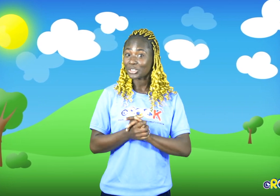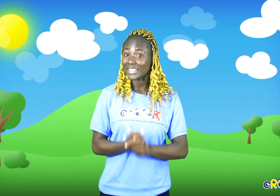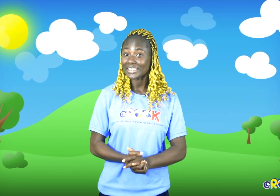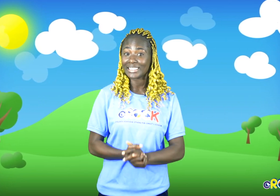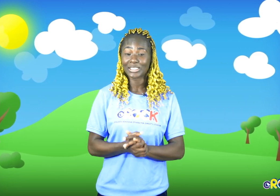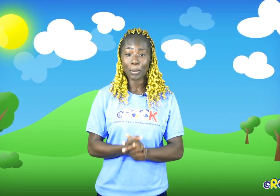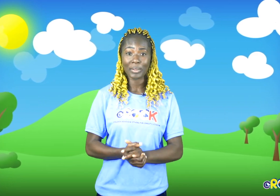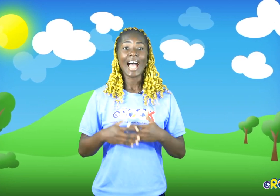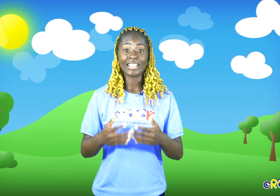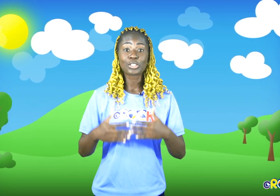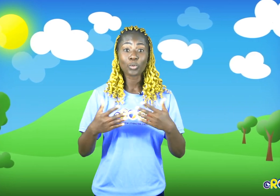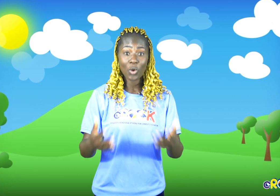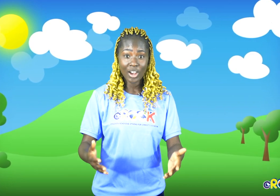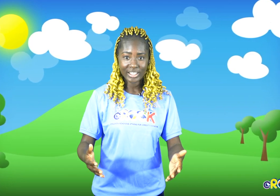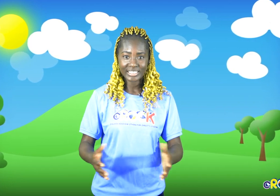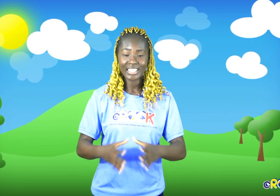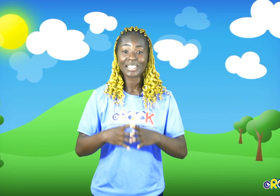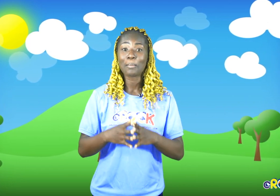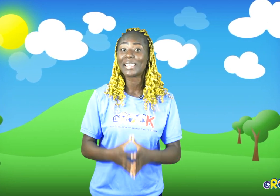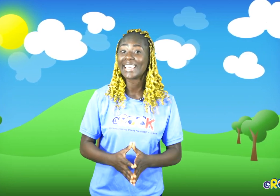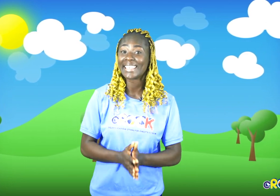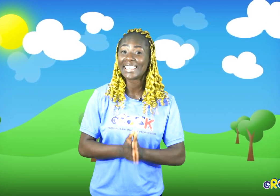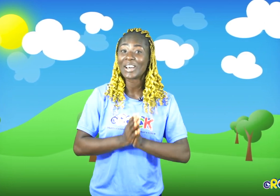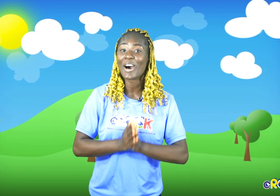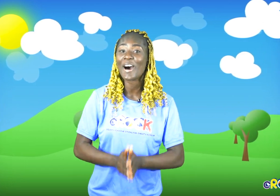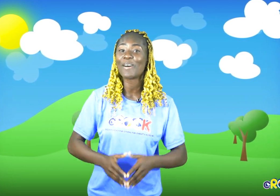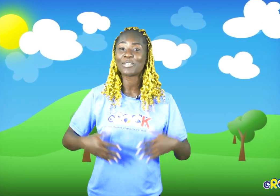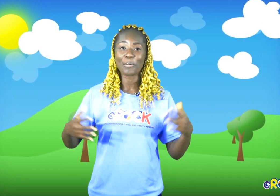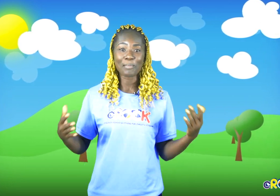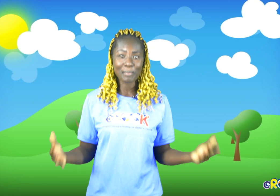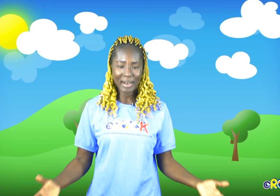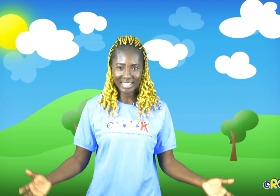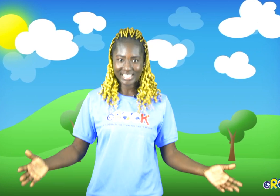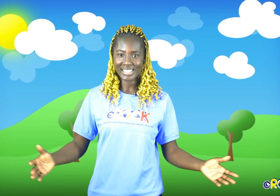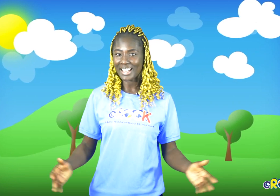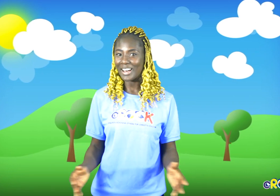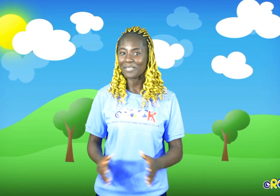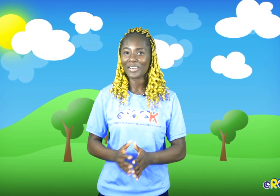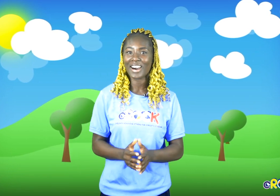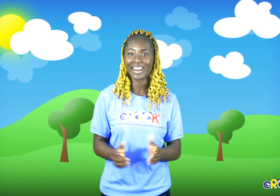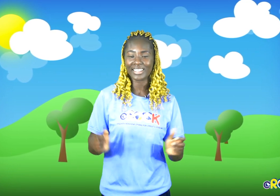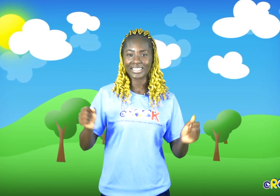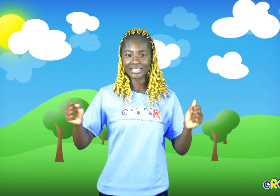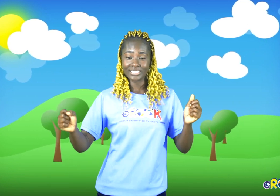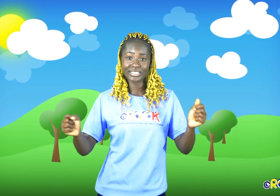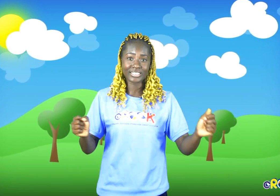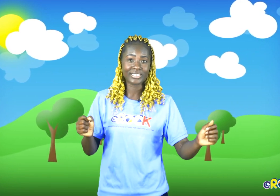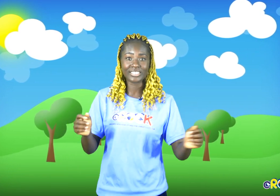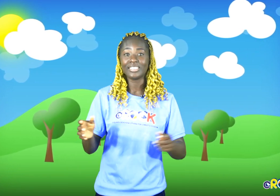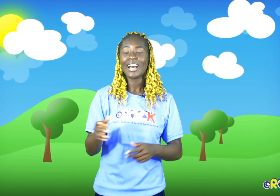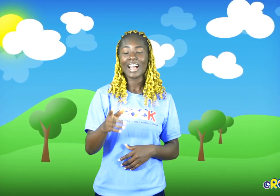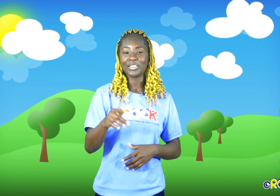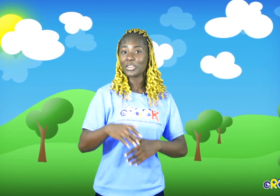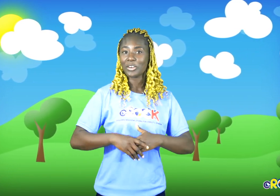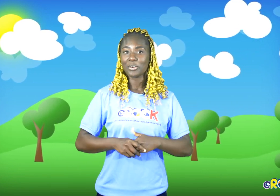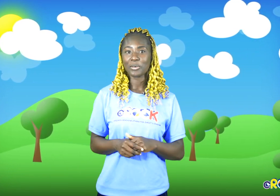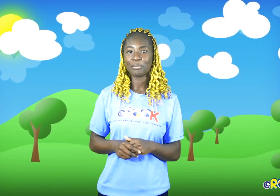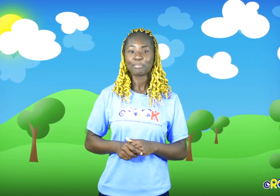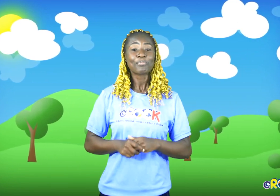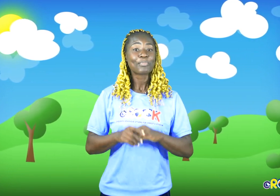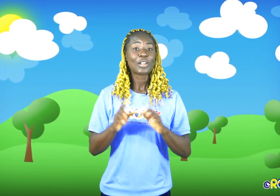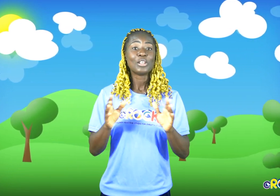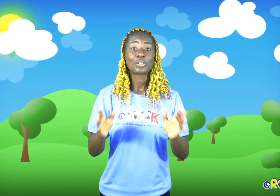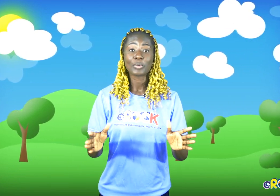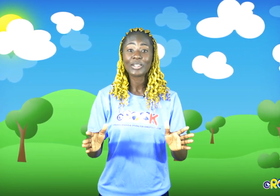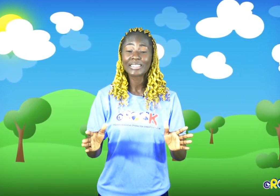an interesting topic, and it was the beginning of the month of August. I know you're